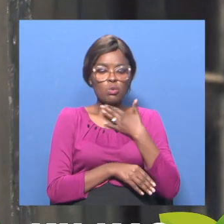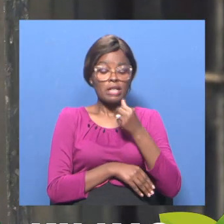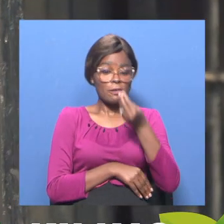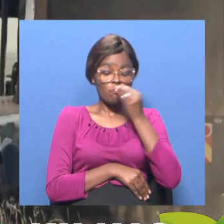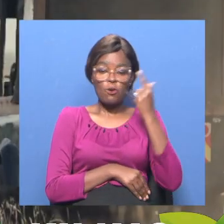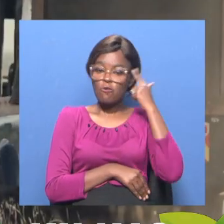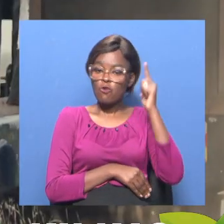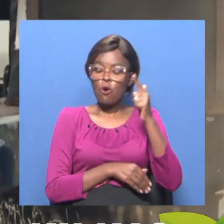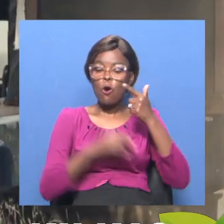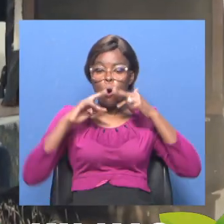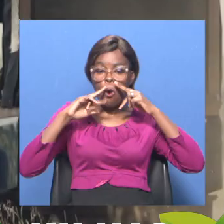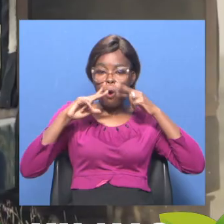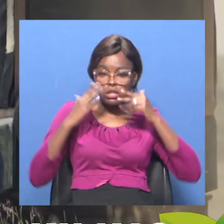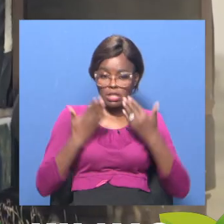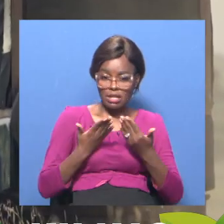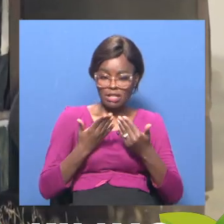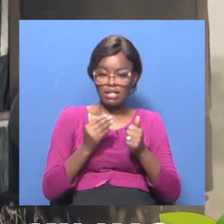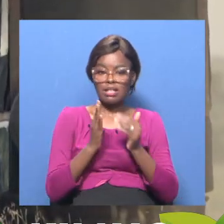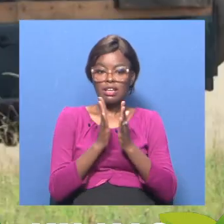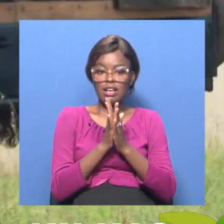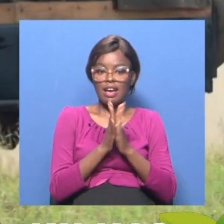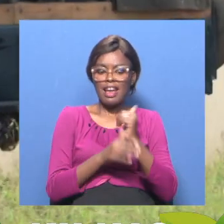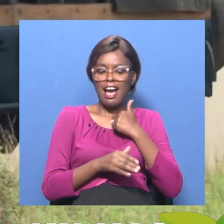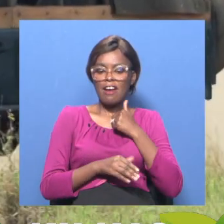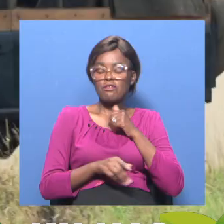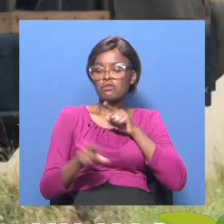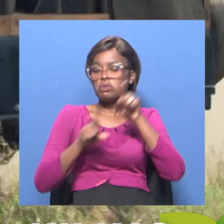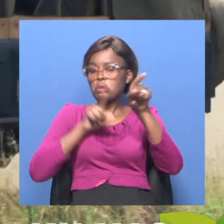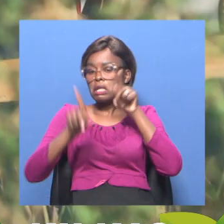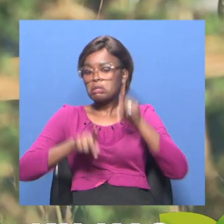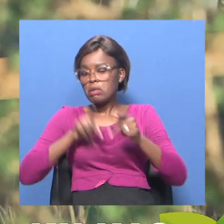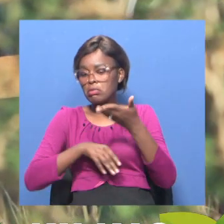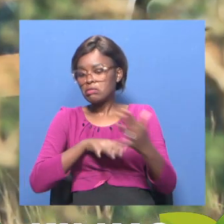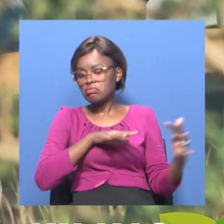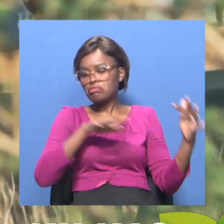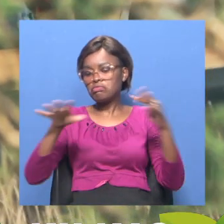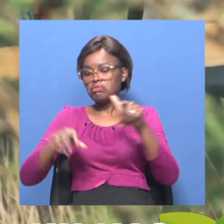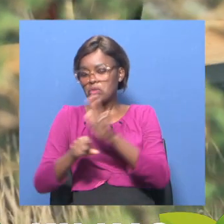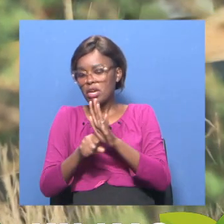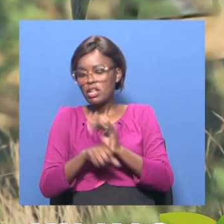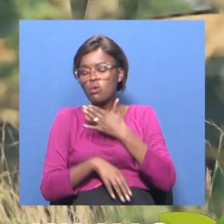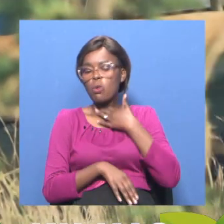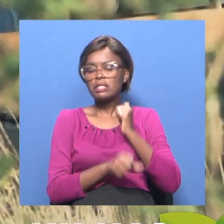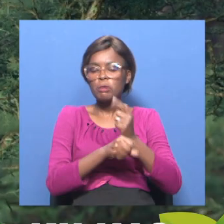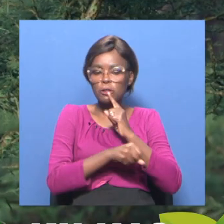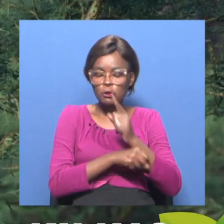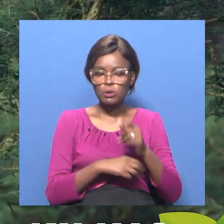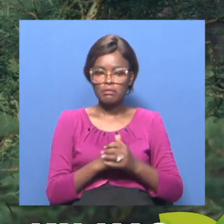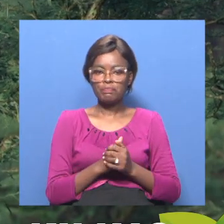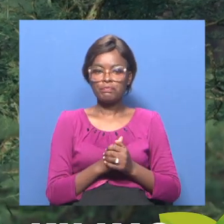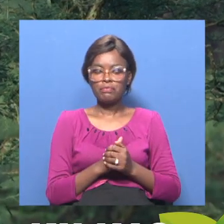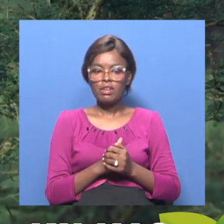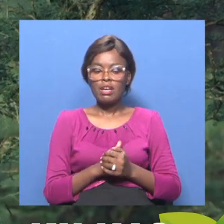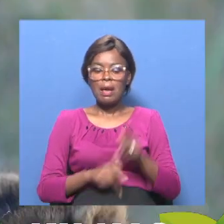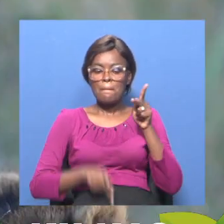lodge. You know, we get a lot of tourism here and we wanted to ensure that